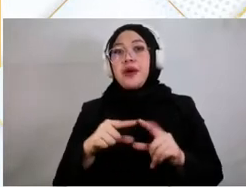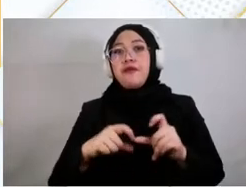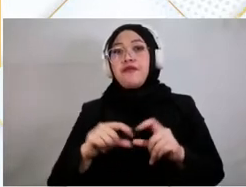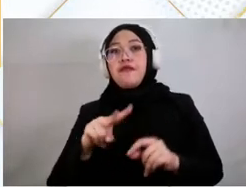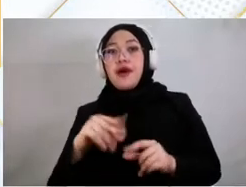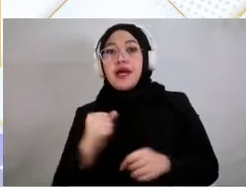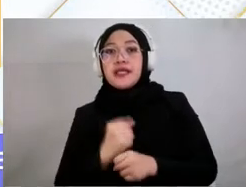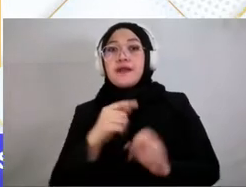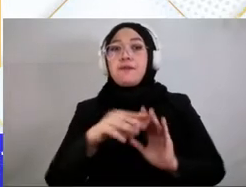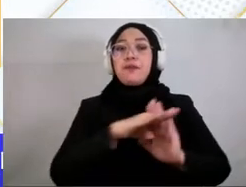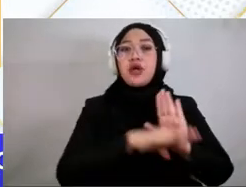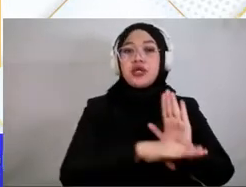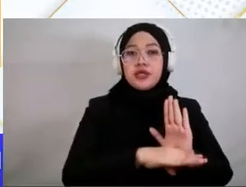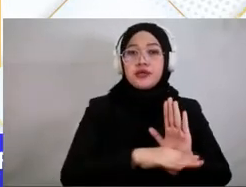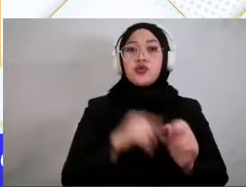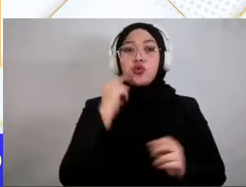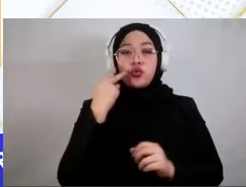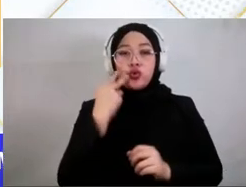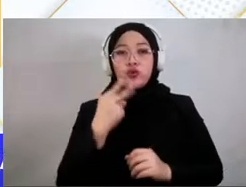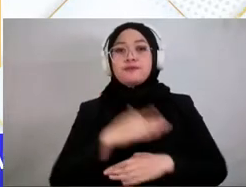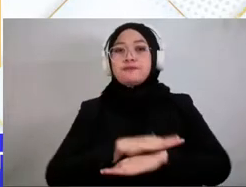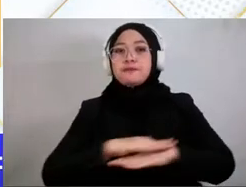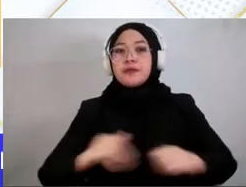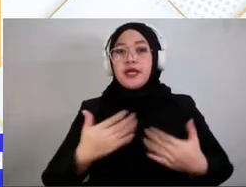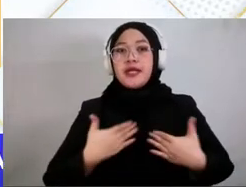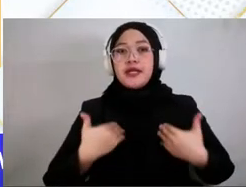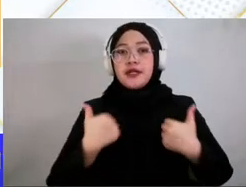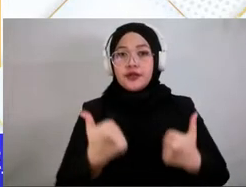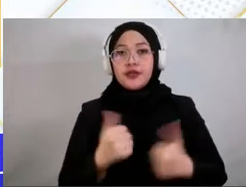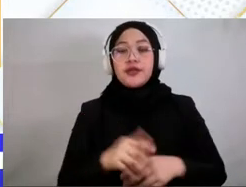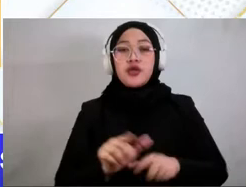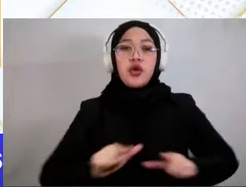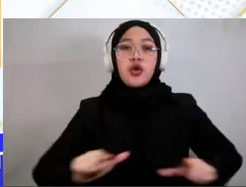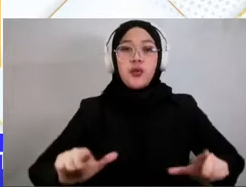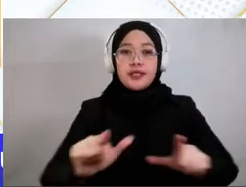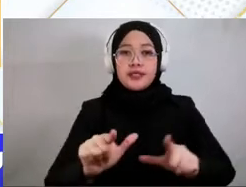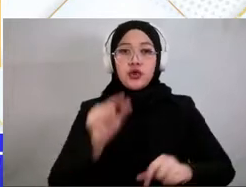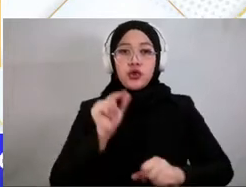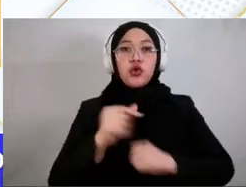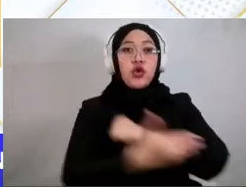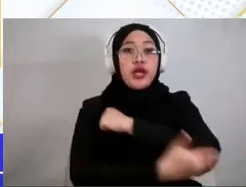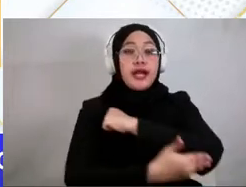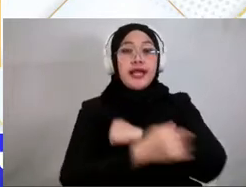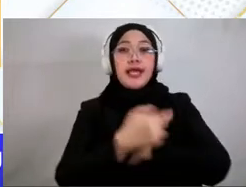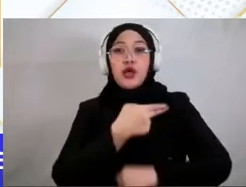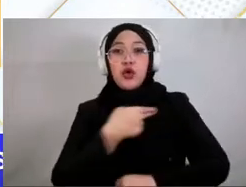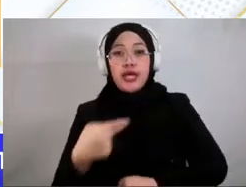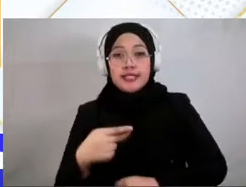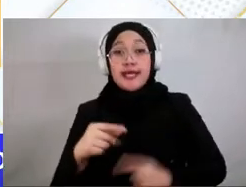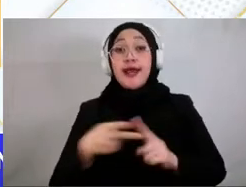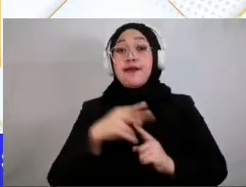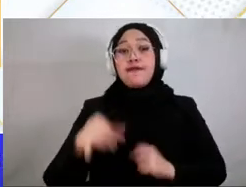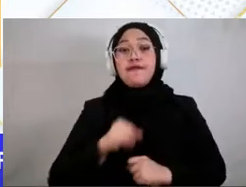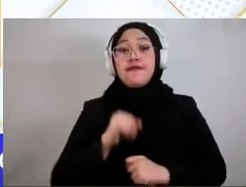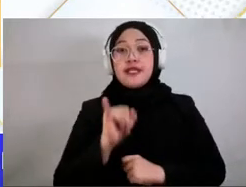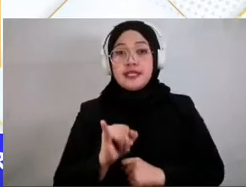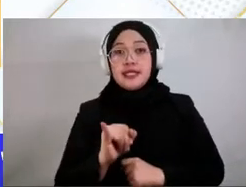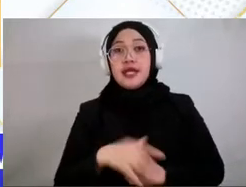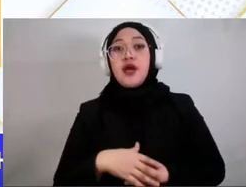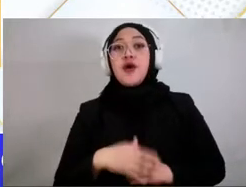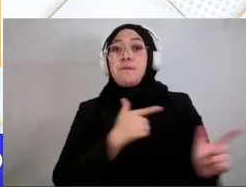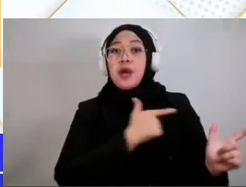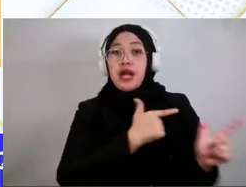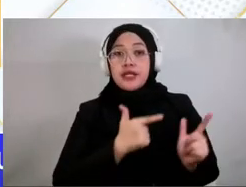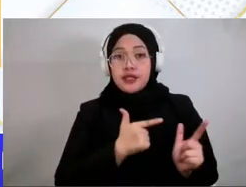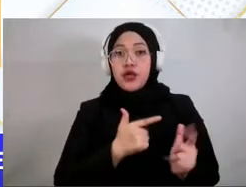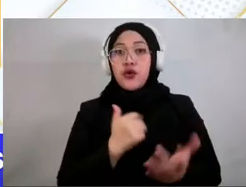policy objectives of peacekeeping, but also the domestic ramifications for countries like Indonesia and Fiji, where the military has played a